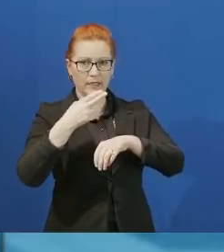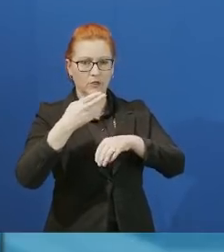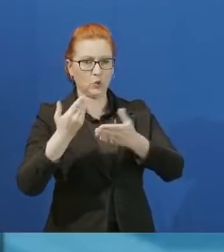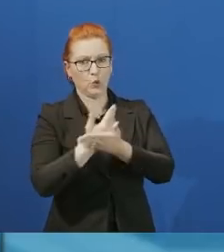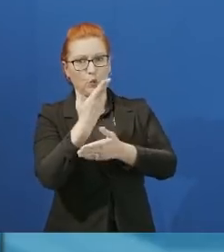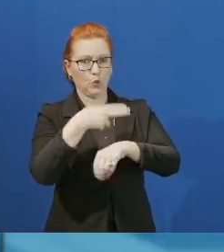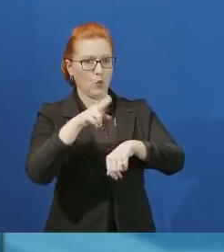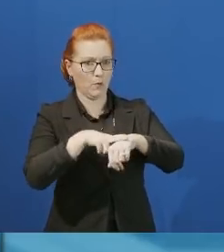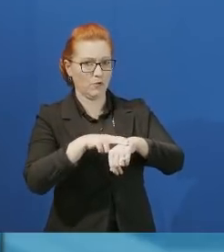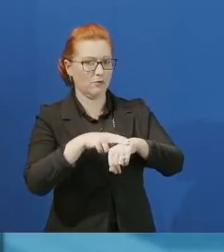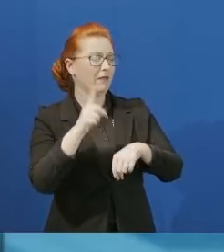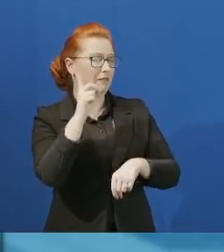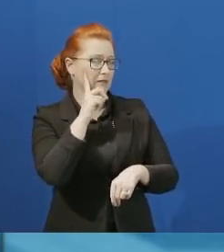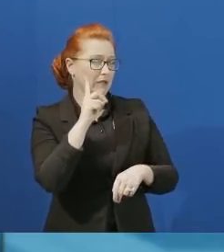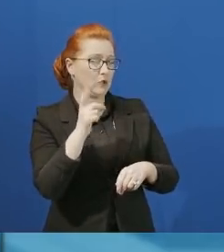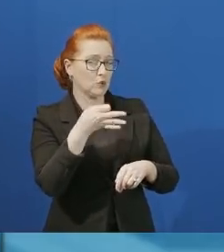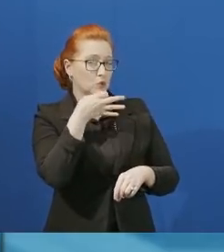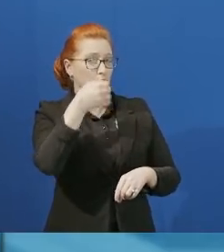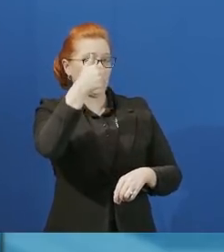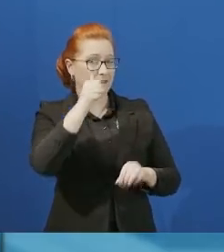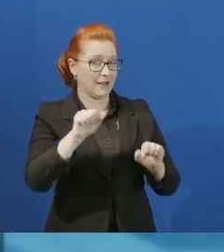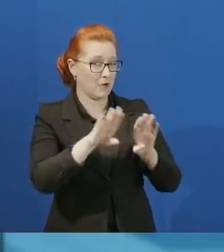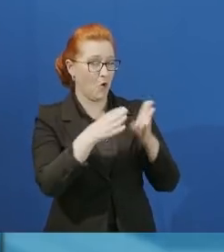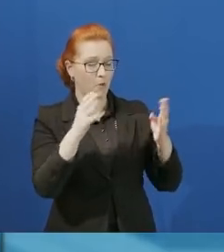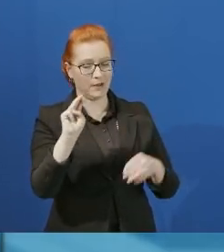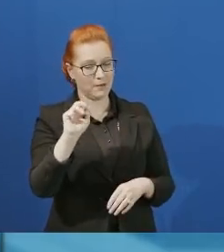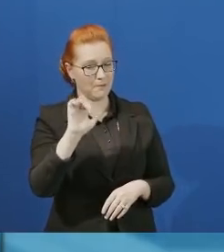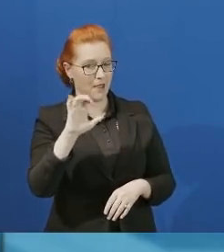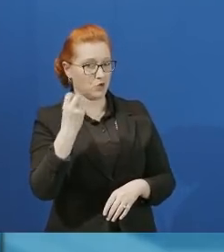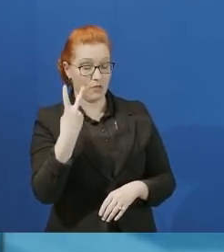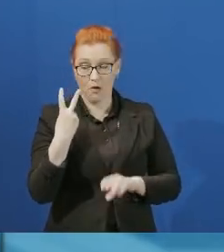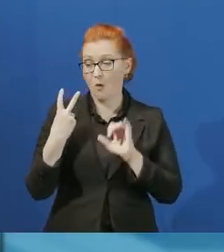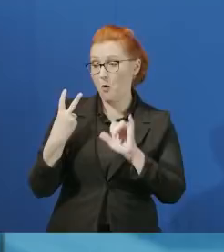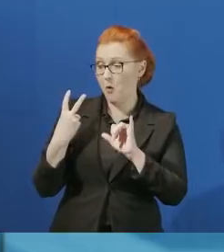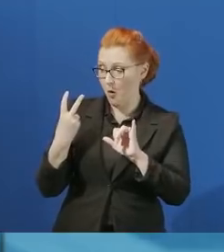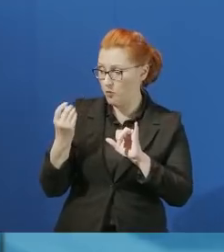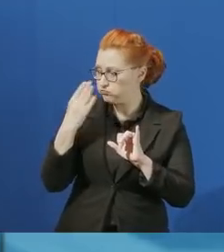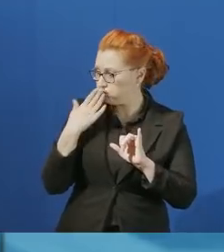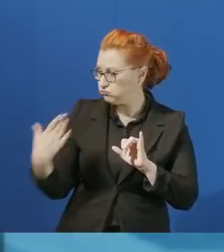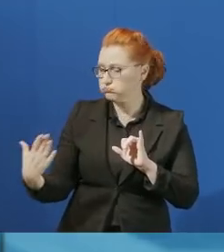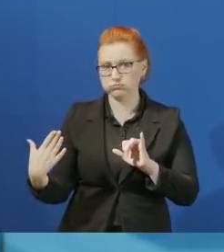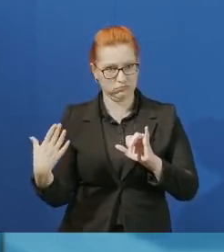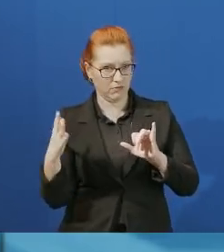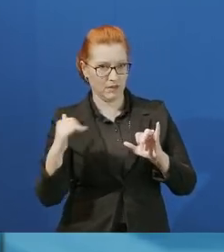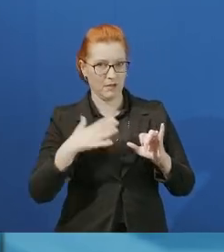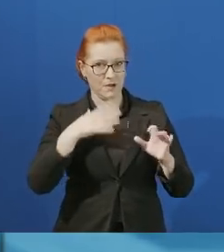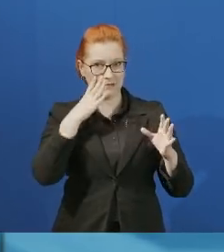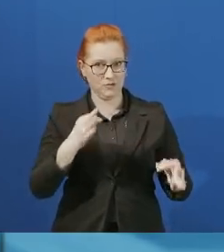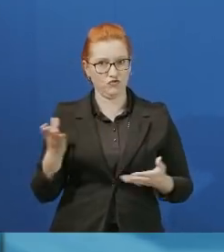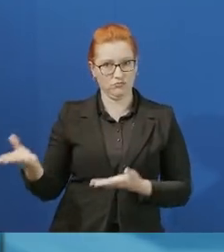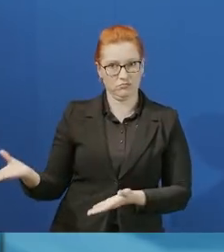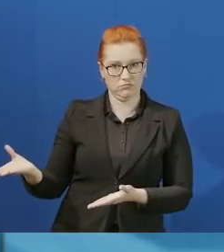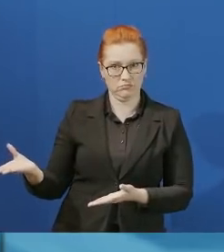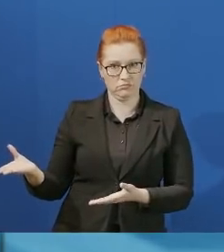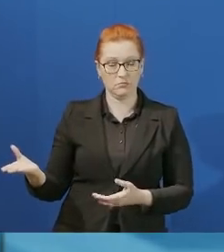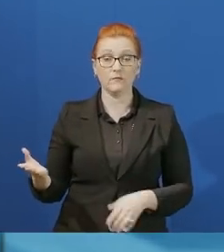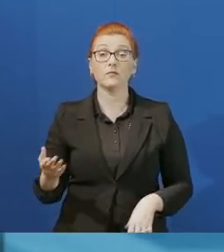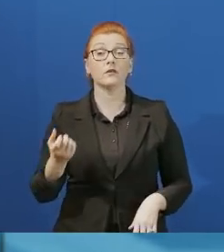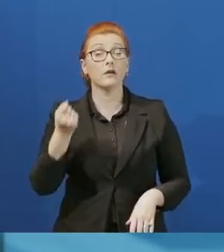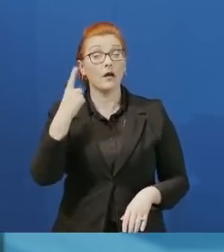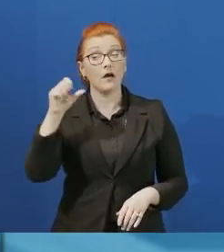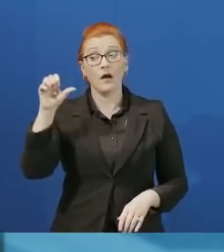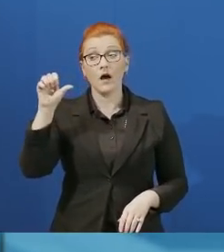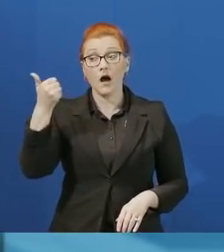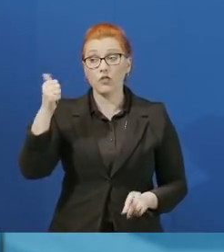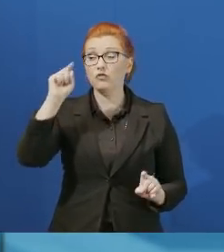Now, I've heard from a lot of business people who want to inform me on what other states are doing in other parts of the country that